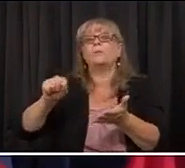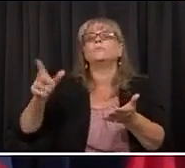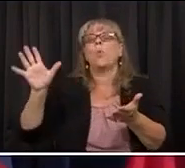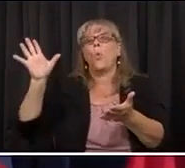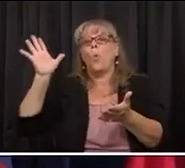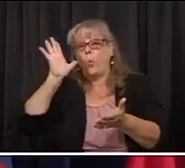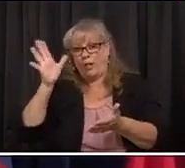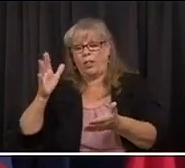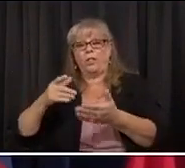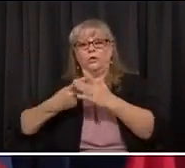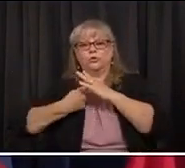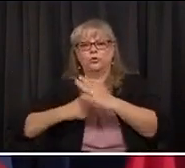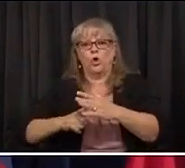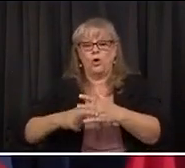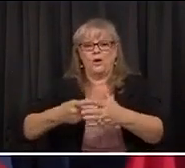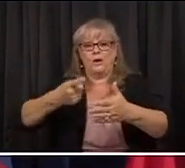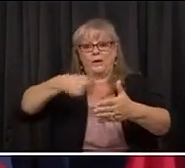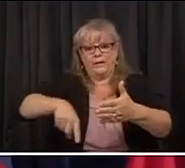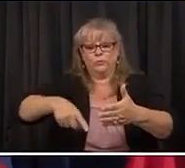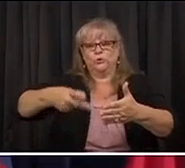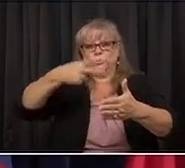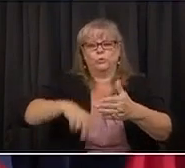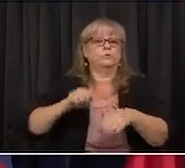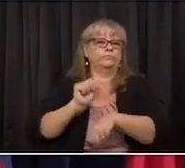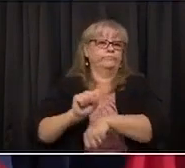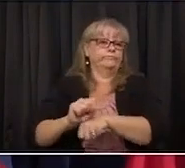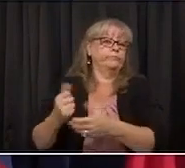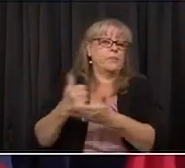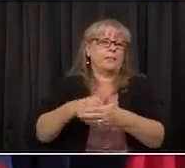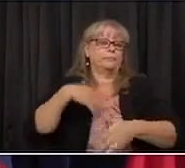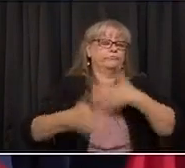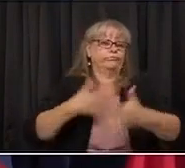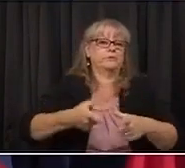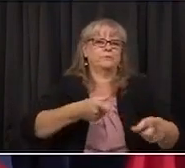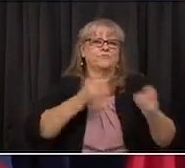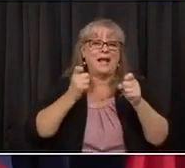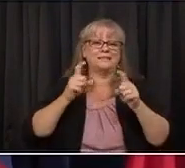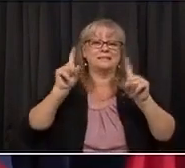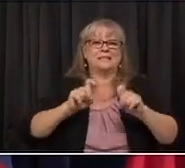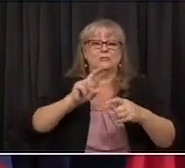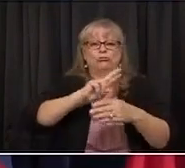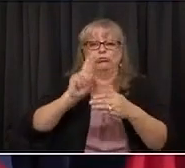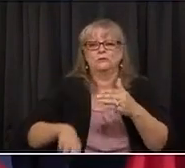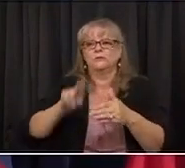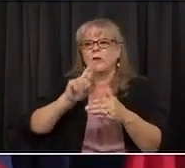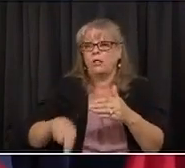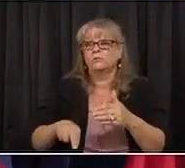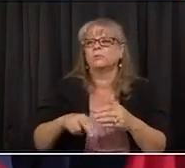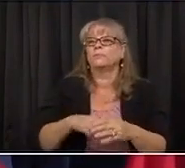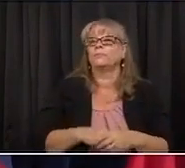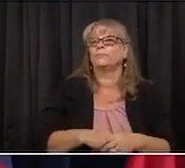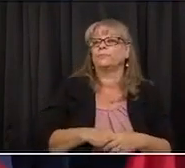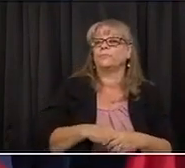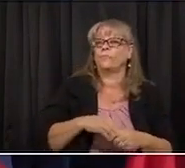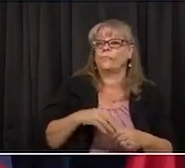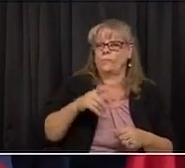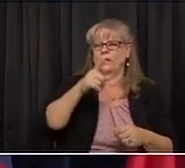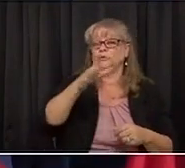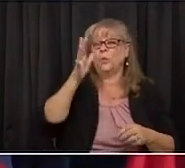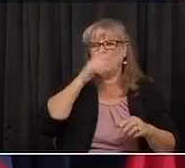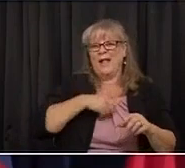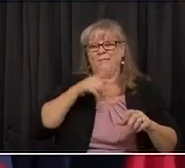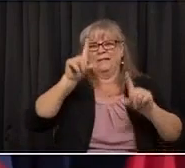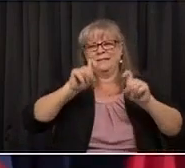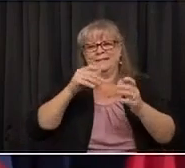so. 2,000 a day, 3,000 a day, 1,200 a day. Generally, this is CARES Act money that we're using, so that was